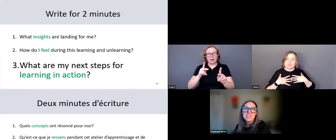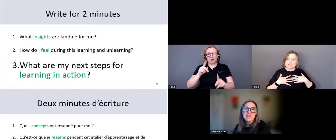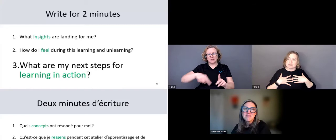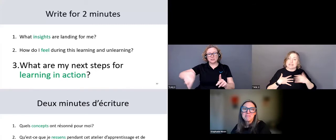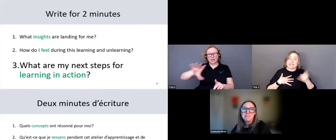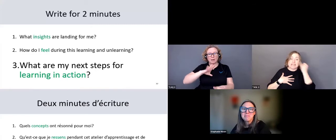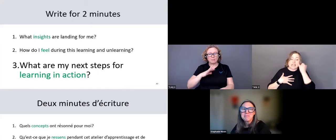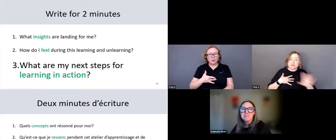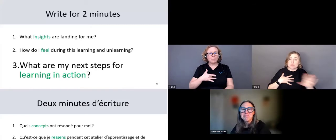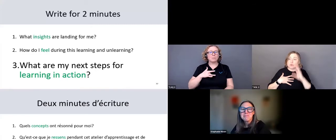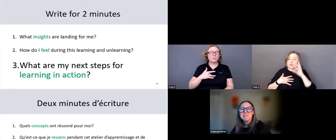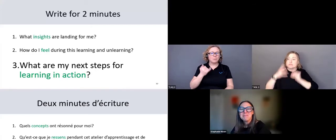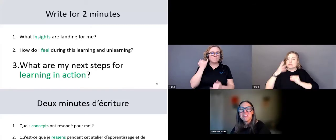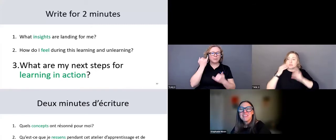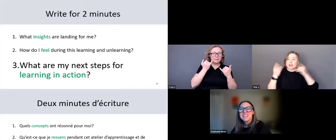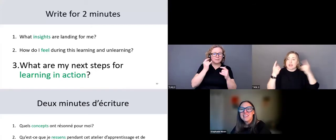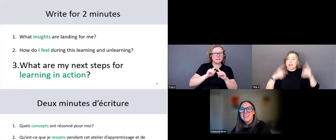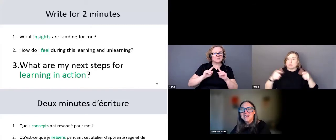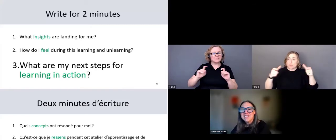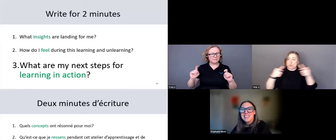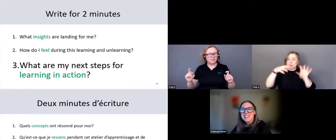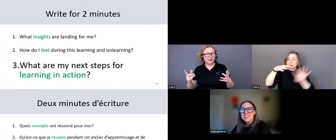various coins.